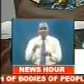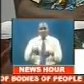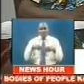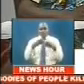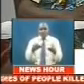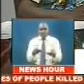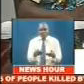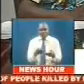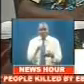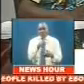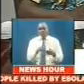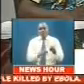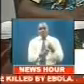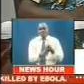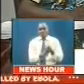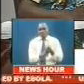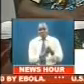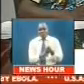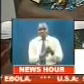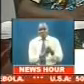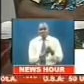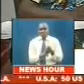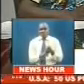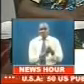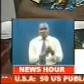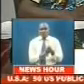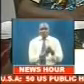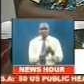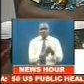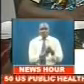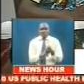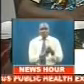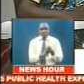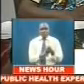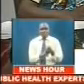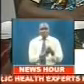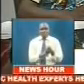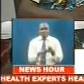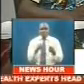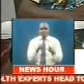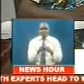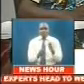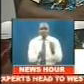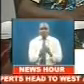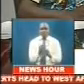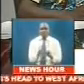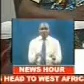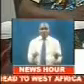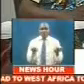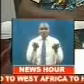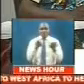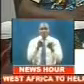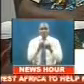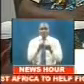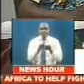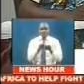the technical support in areas of tax policy, expenditure management, debt management, and most importantly, what